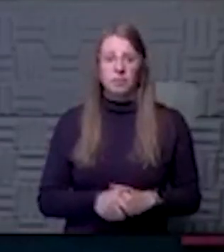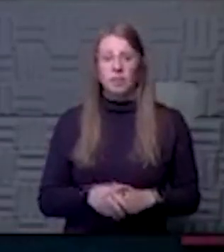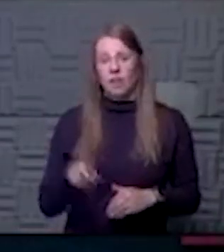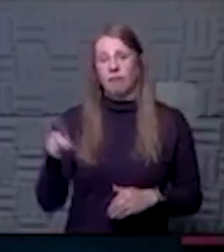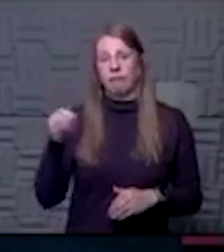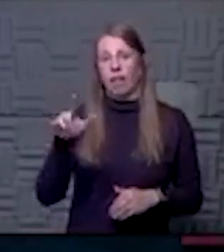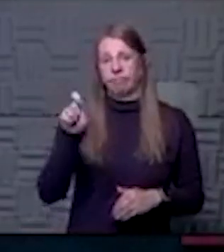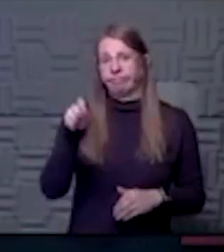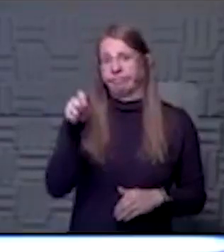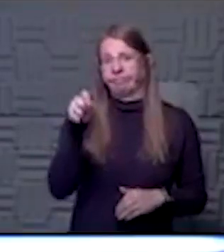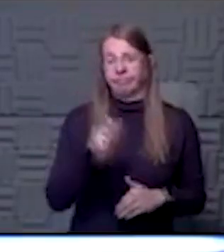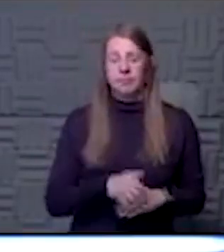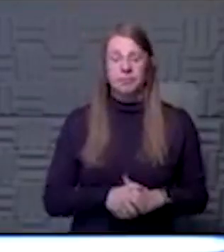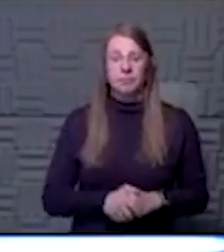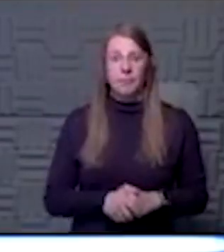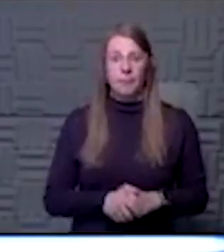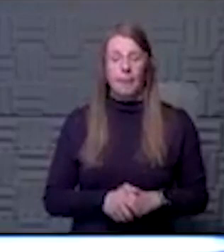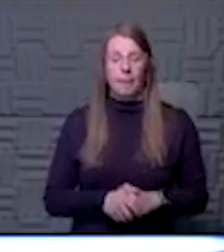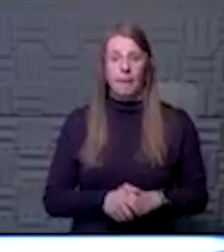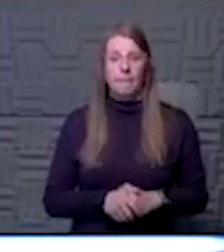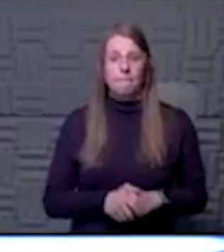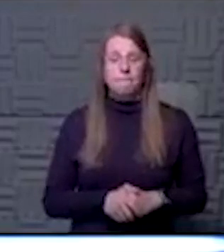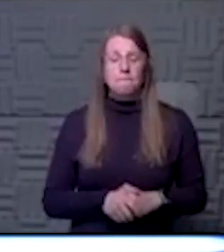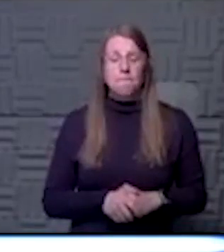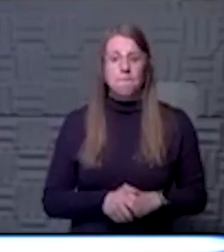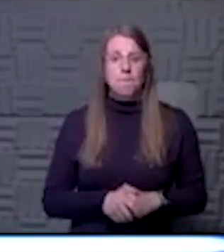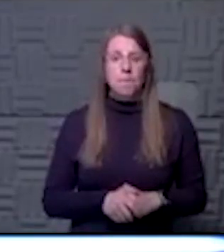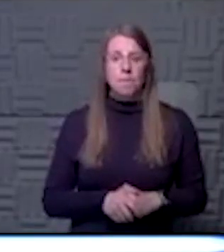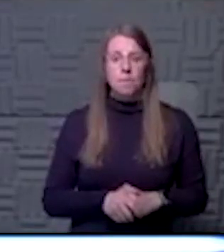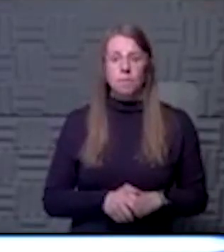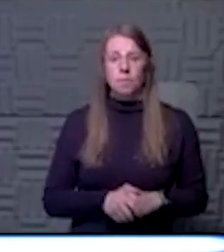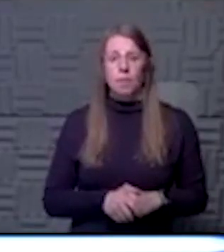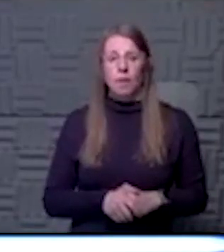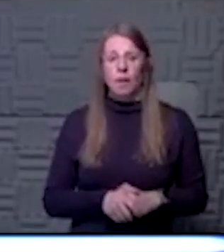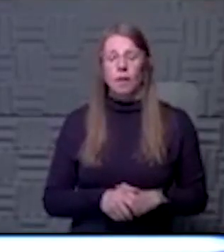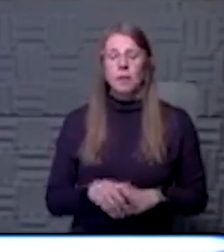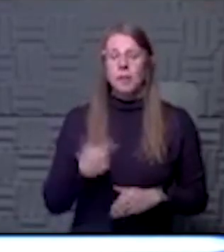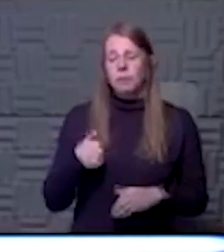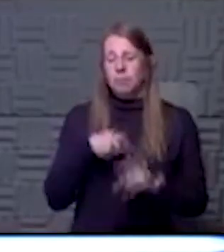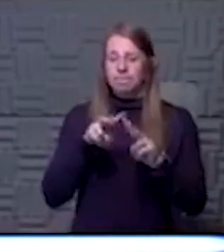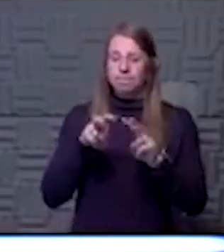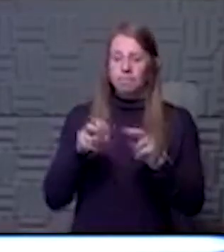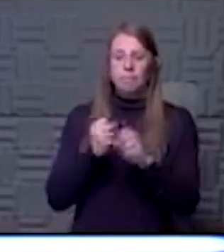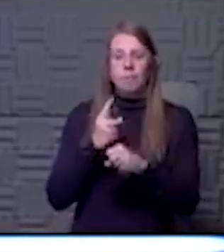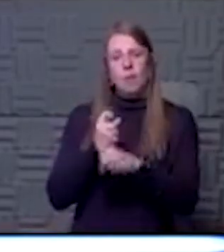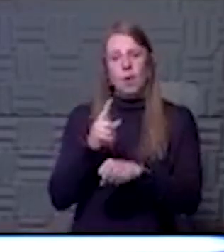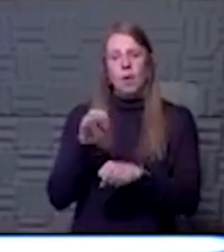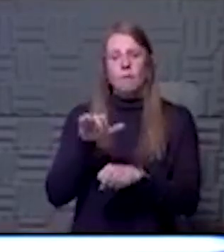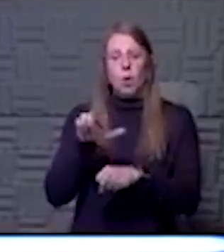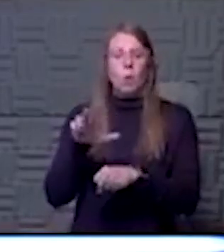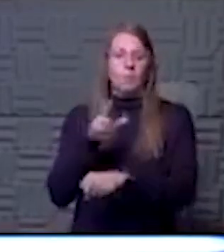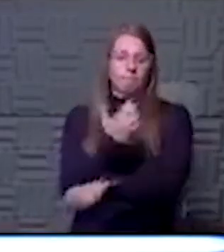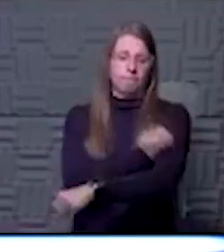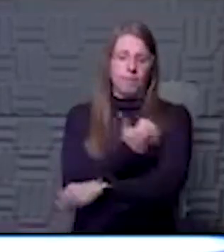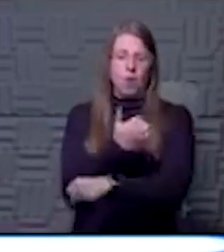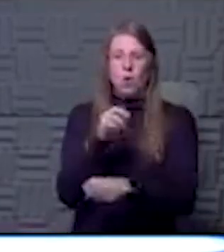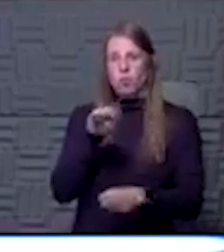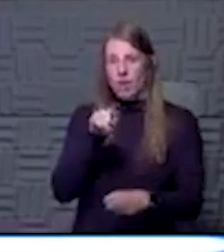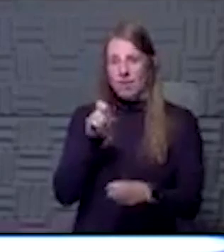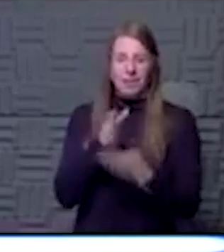Yeah, absolutely. You know, we look at annual flu vaccination rates in some